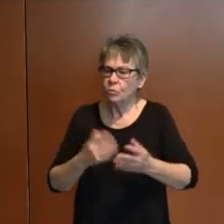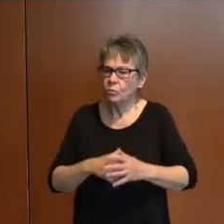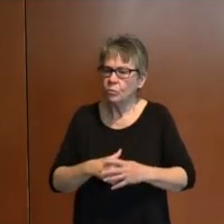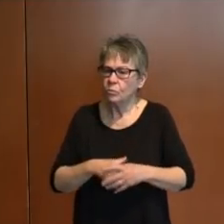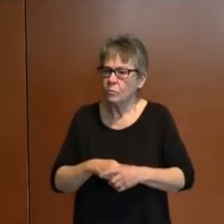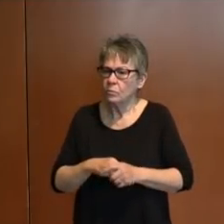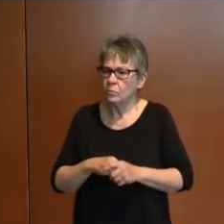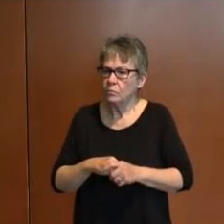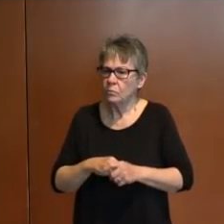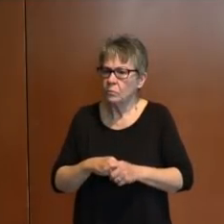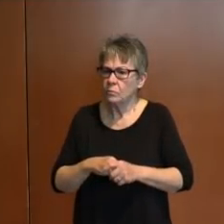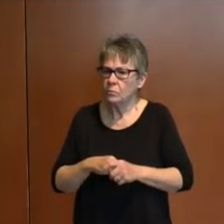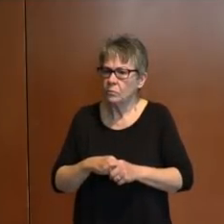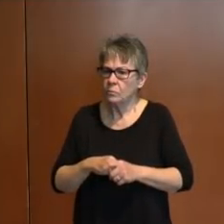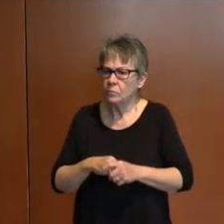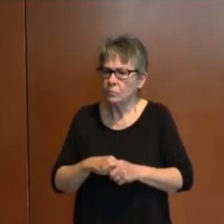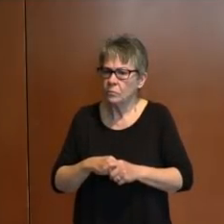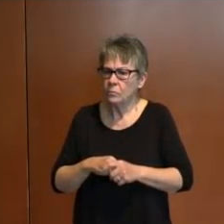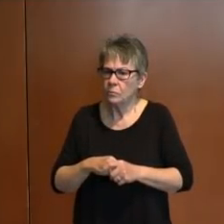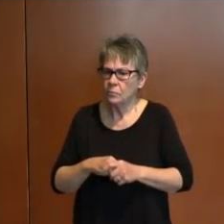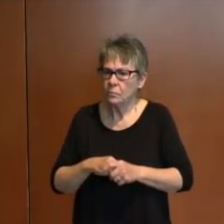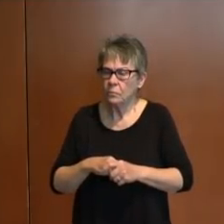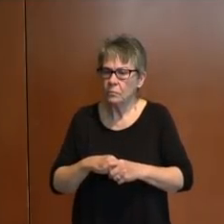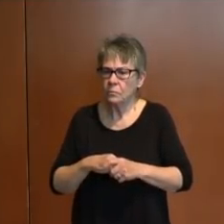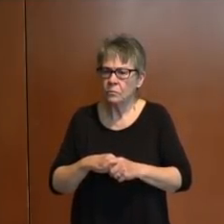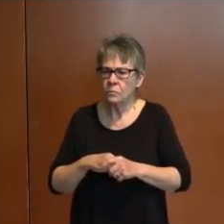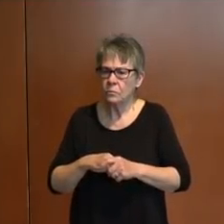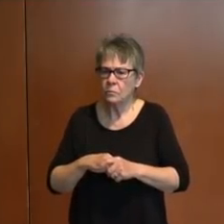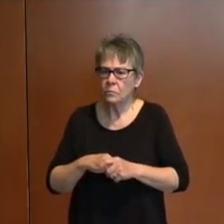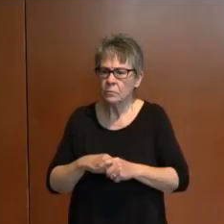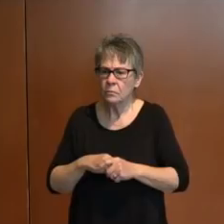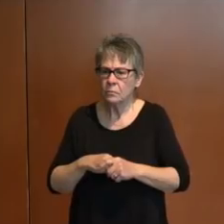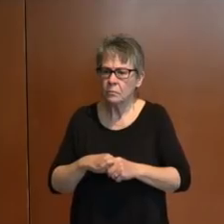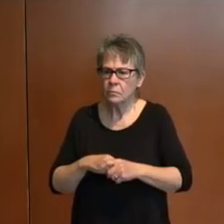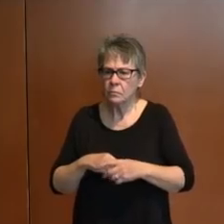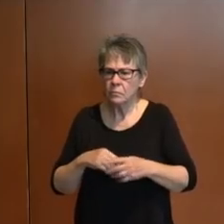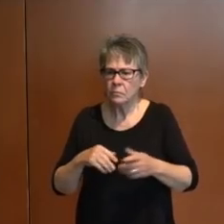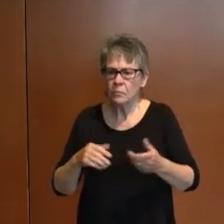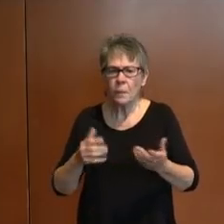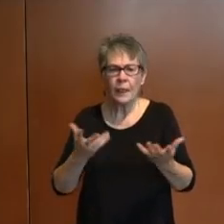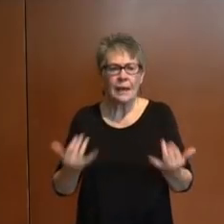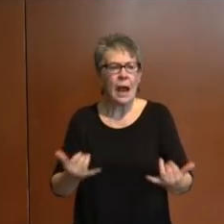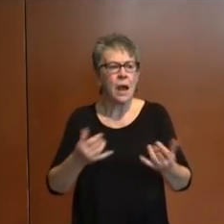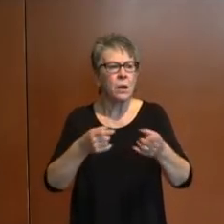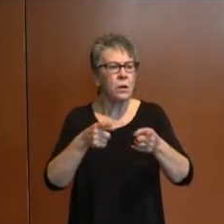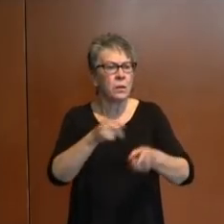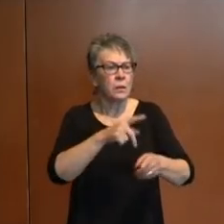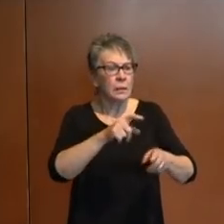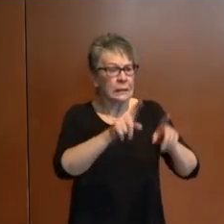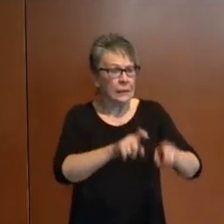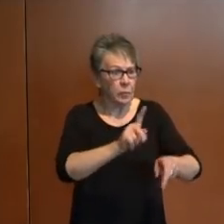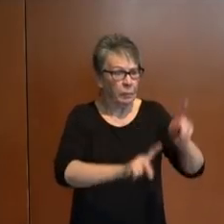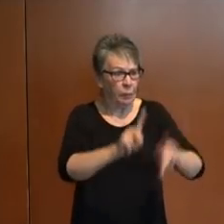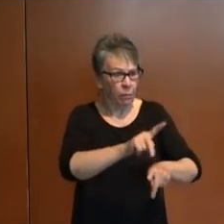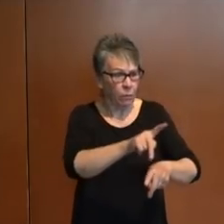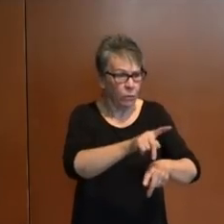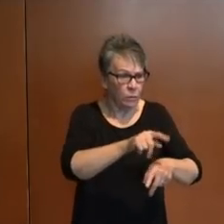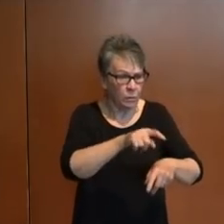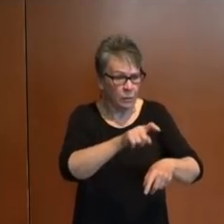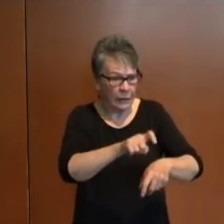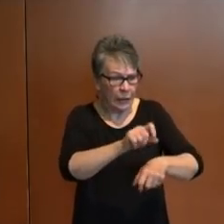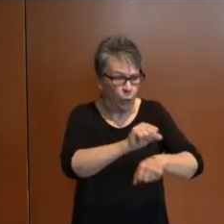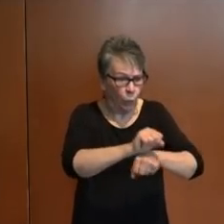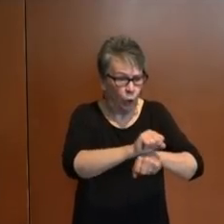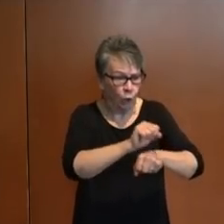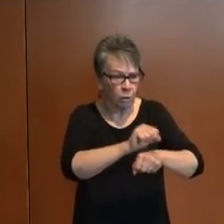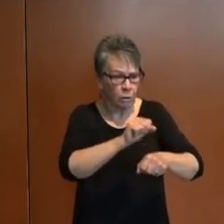you spread that and deploy it between testing and care? I said the big footnote is there appear to be an